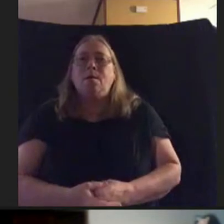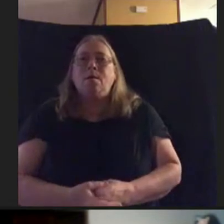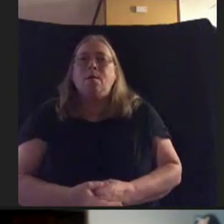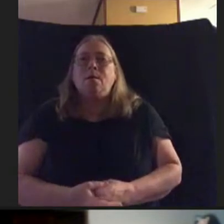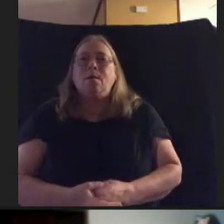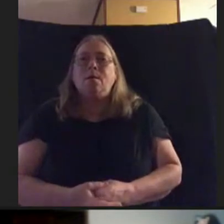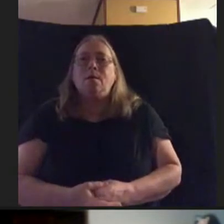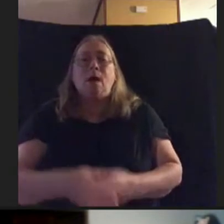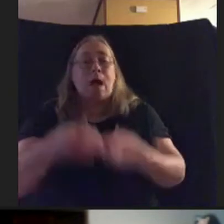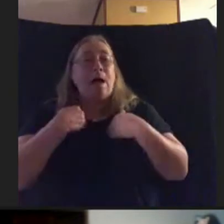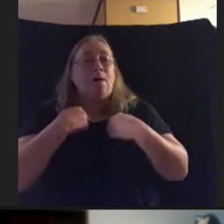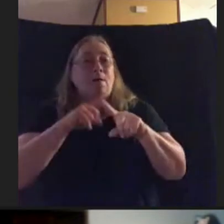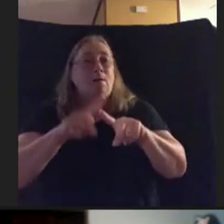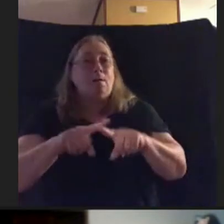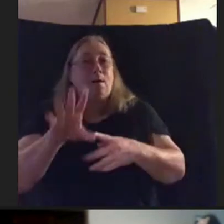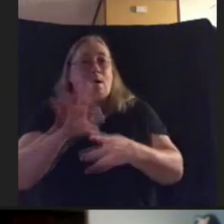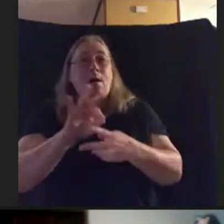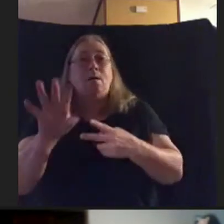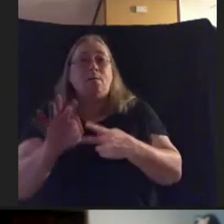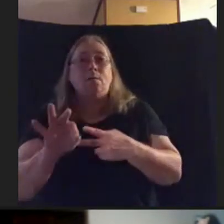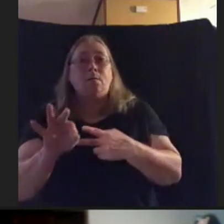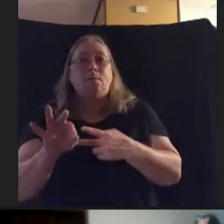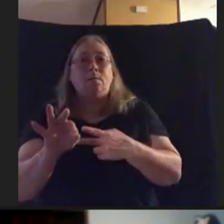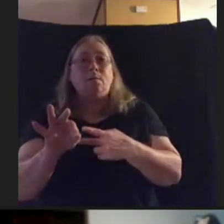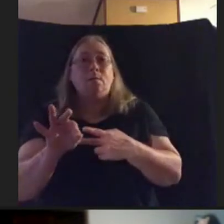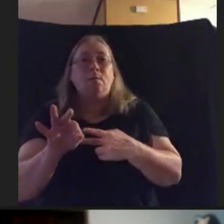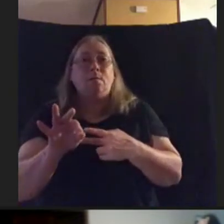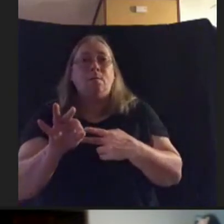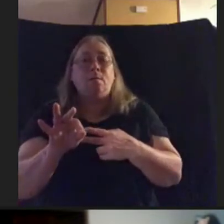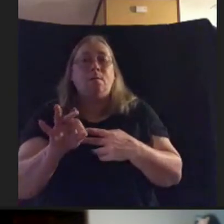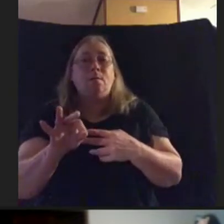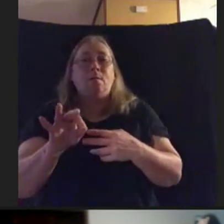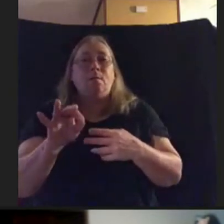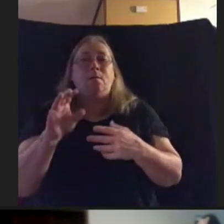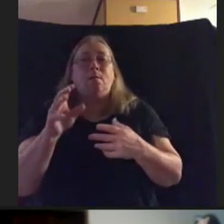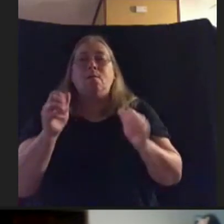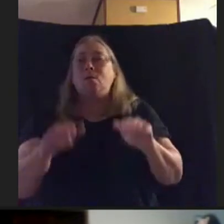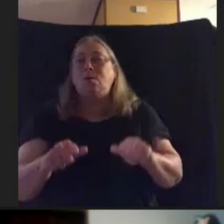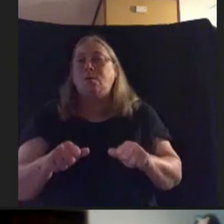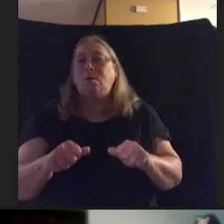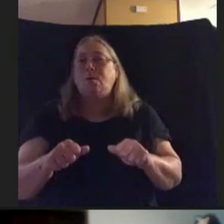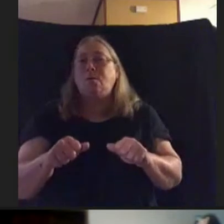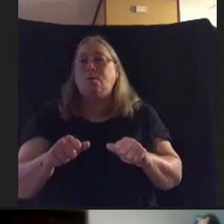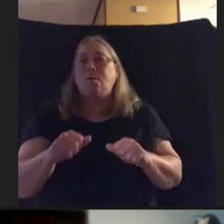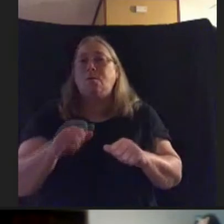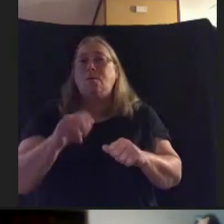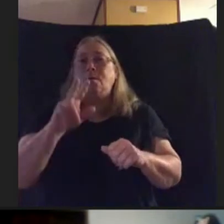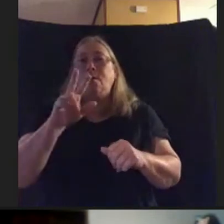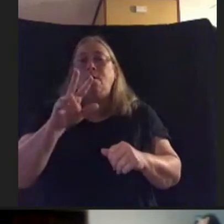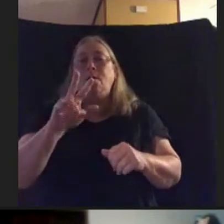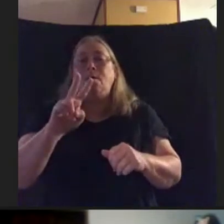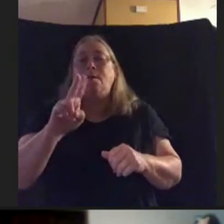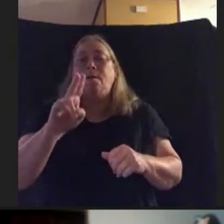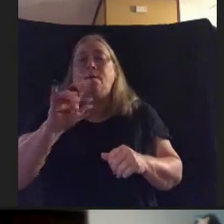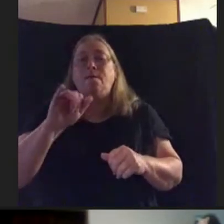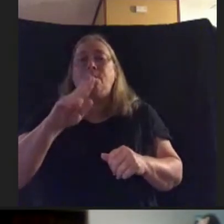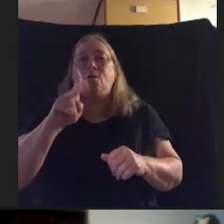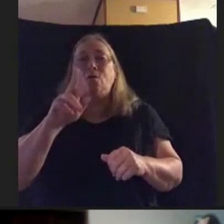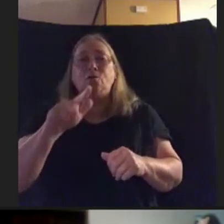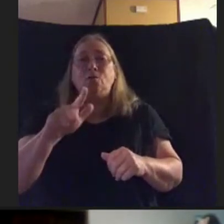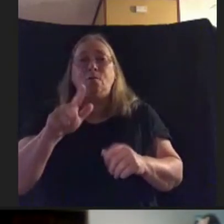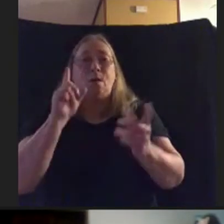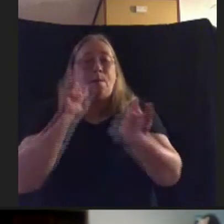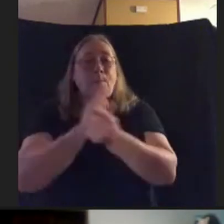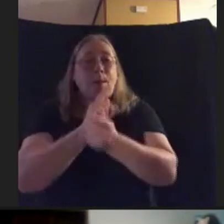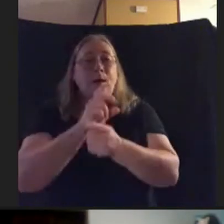options you can do. You can send everybody home for a little bit, or you can have everybody go virtual and not meet together and that sort of thing, or other